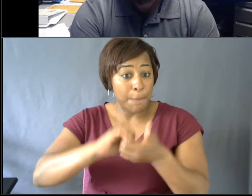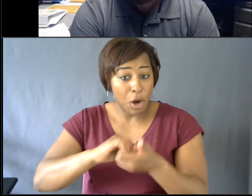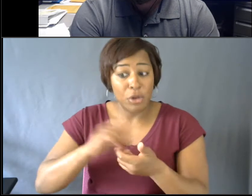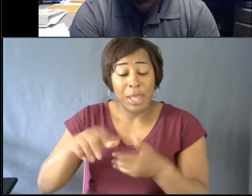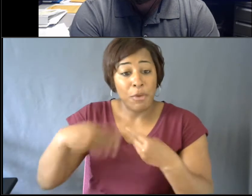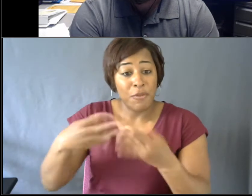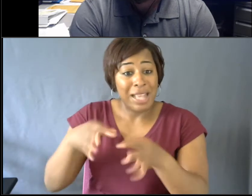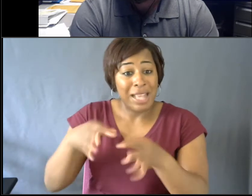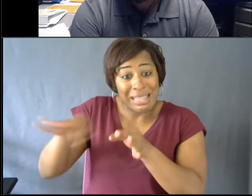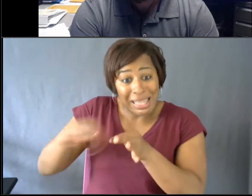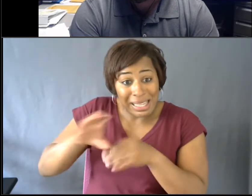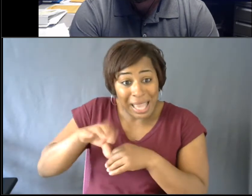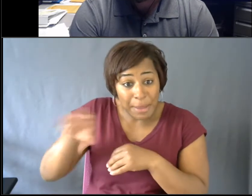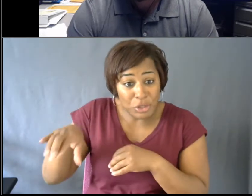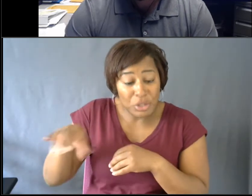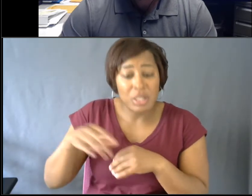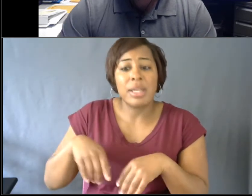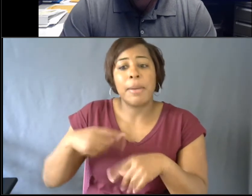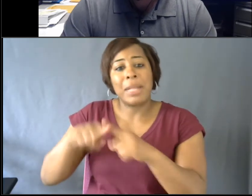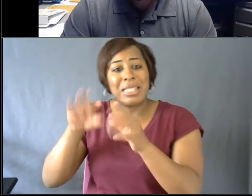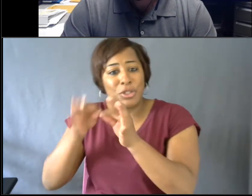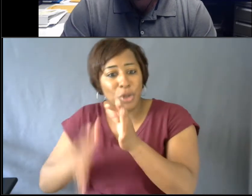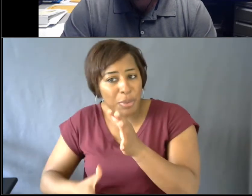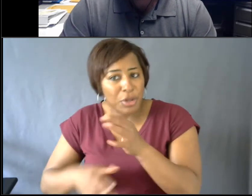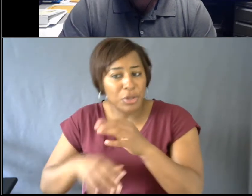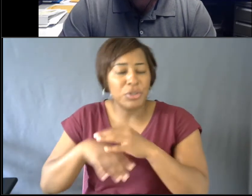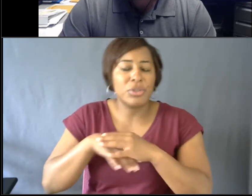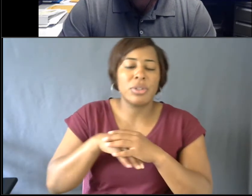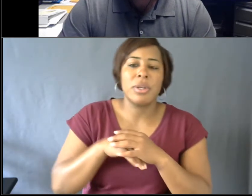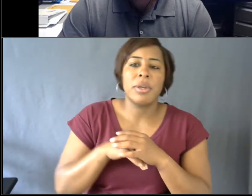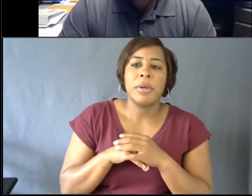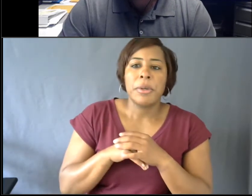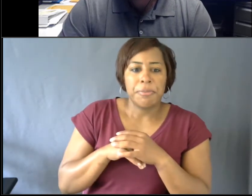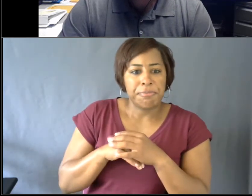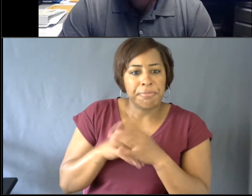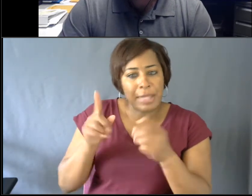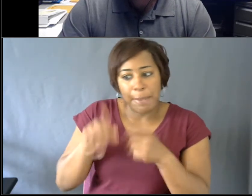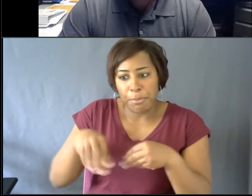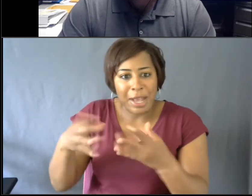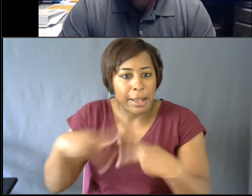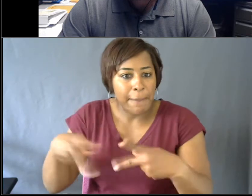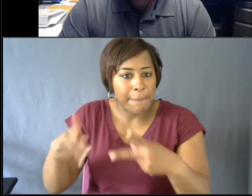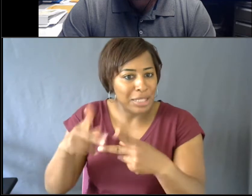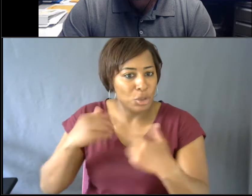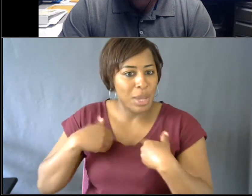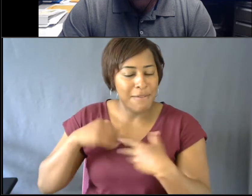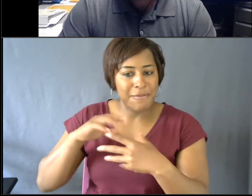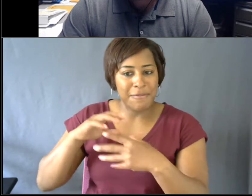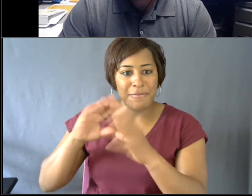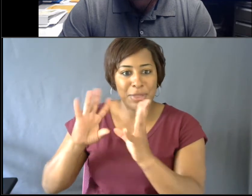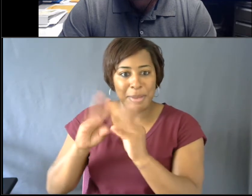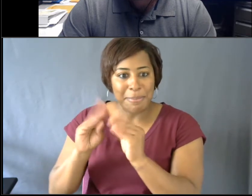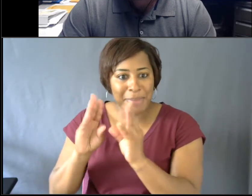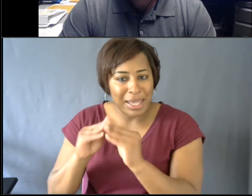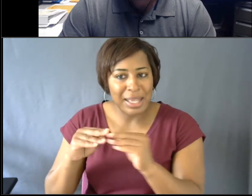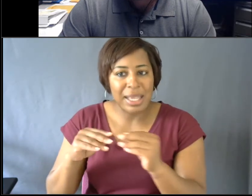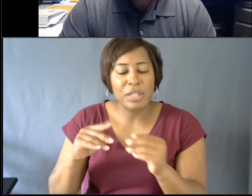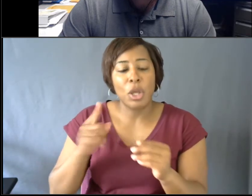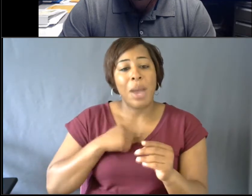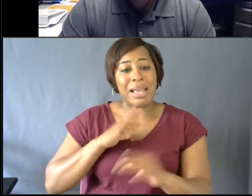captioning and interpretive services and a venue. And I put together a modified spotter class